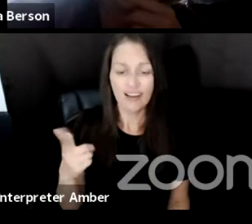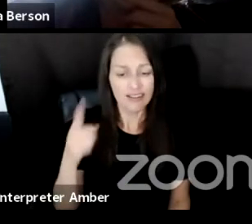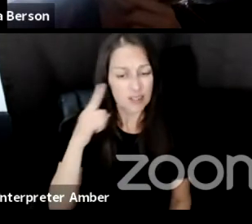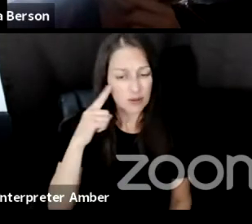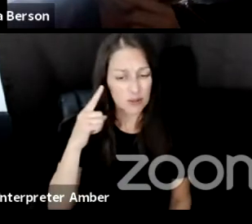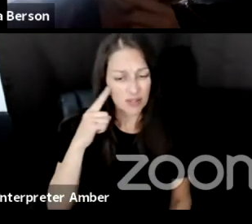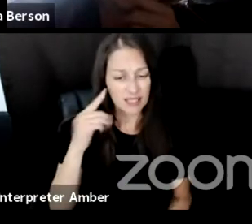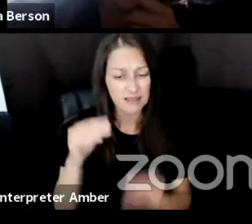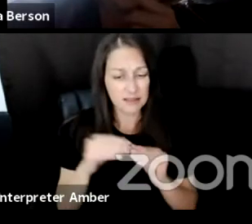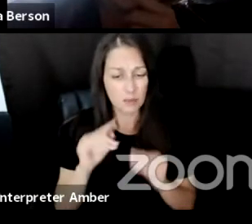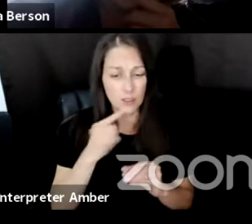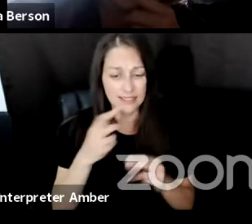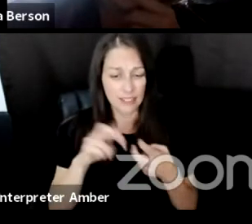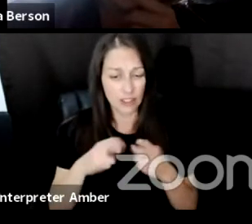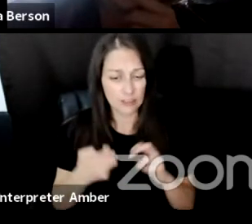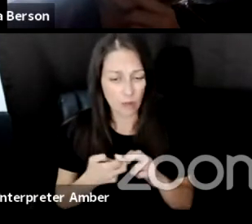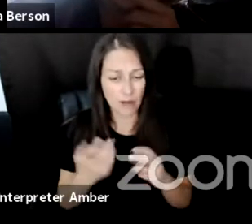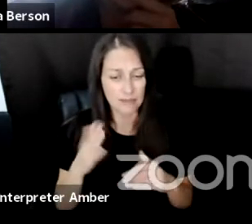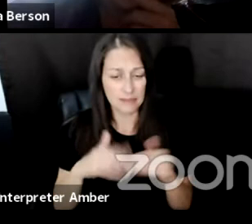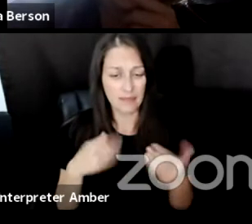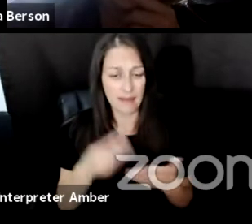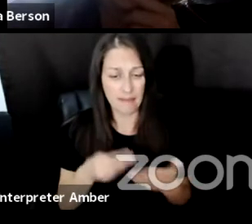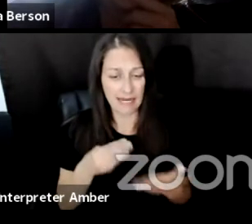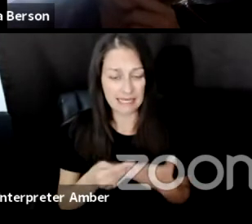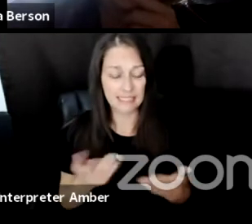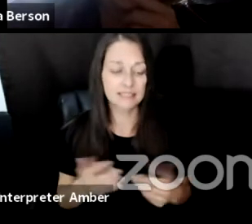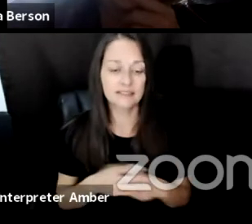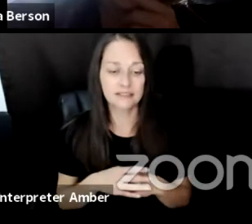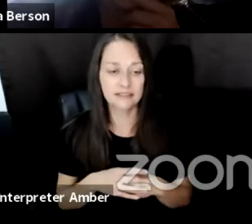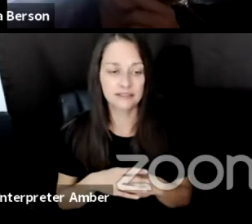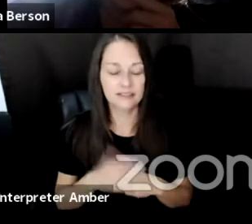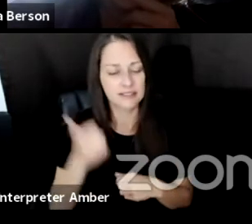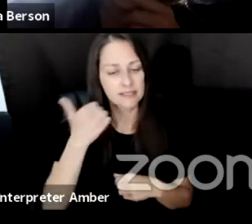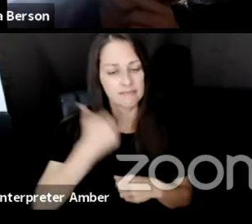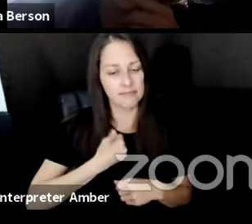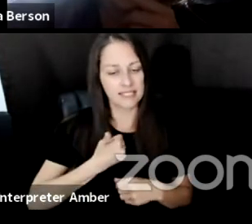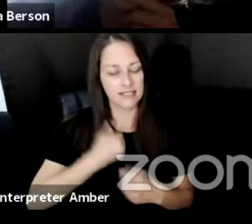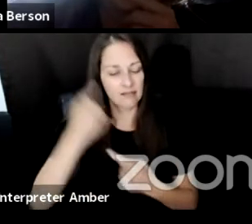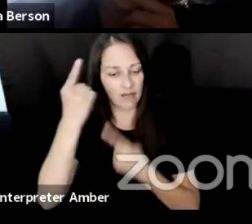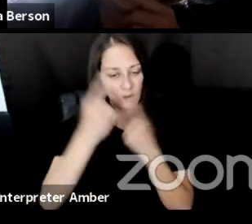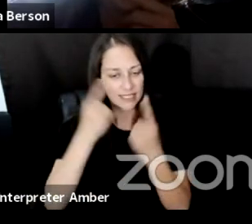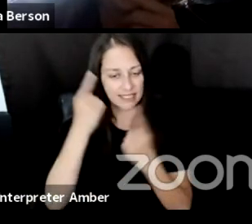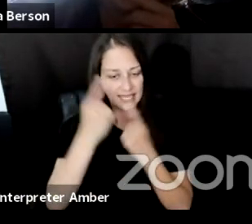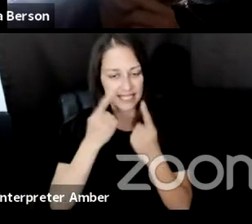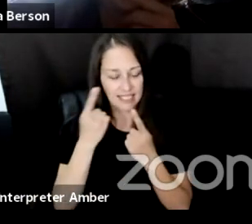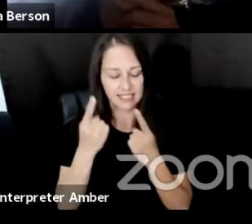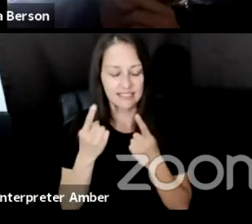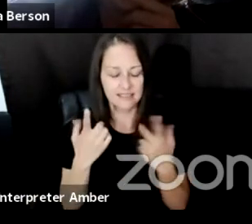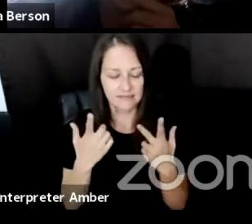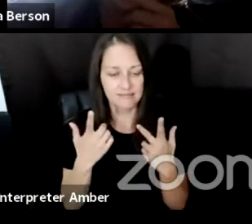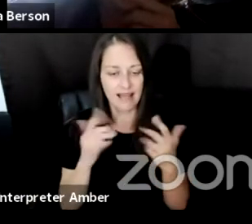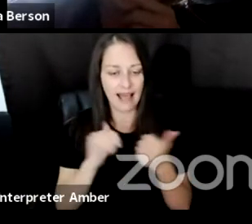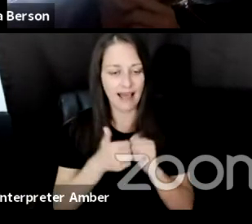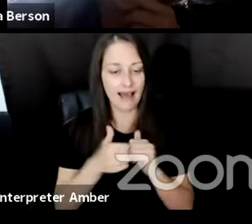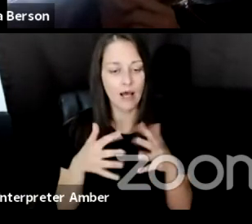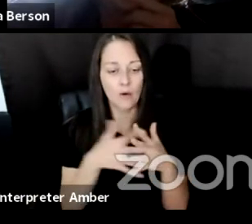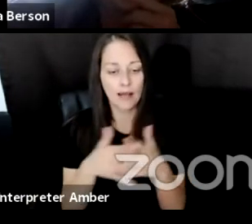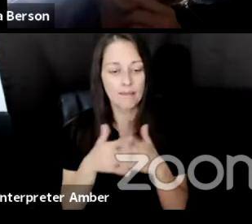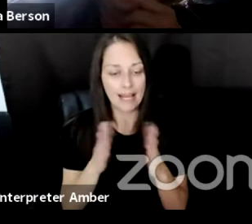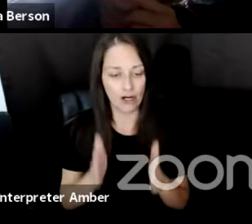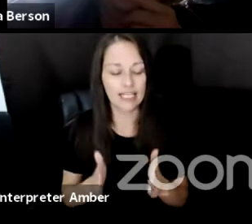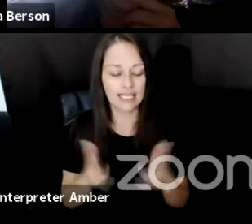with money? I mean, I go back to how Americans, so let's just focus on Americans, how we